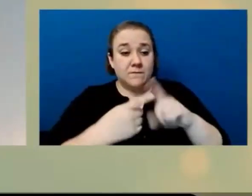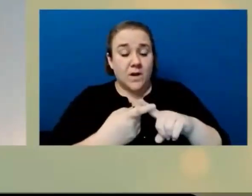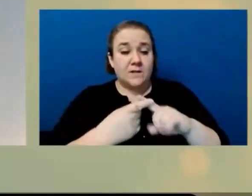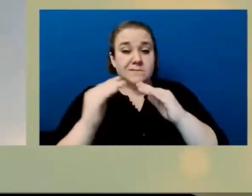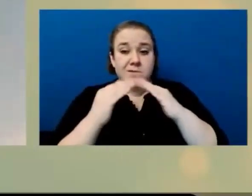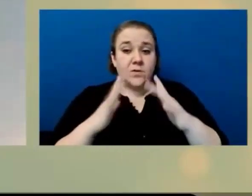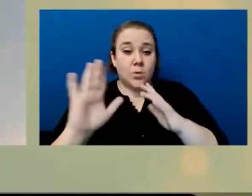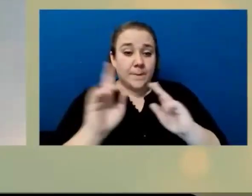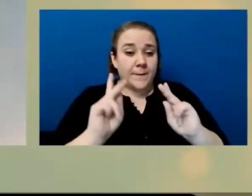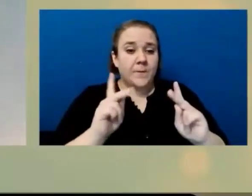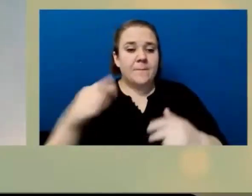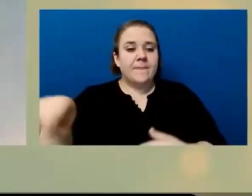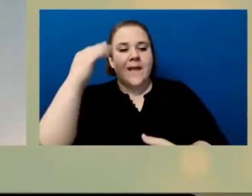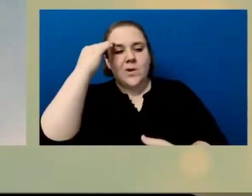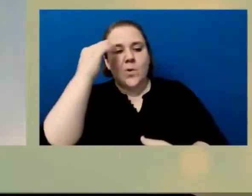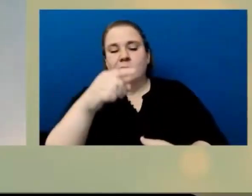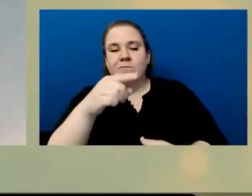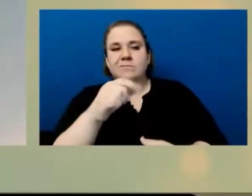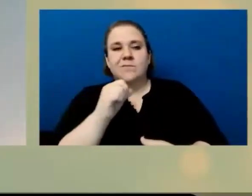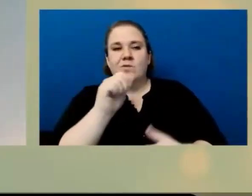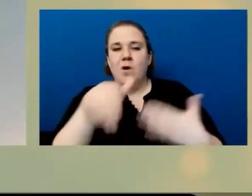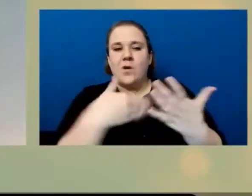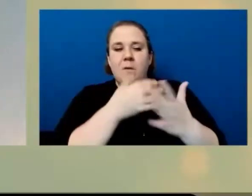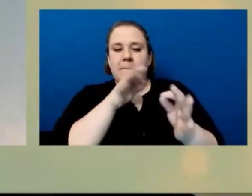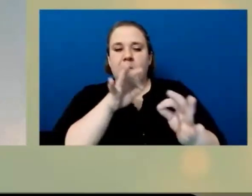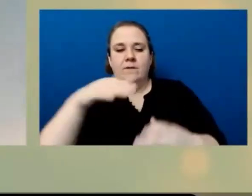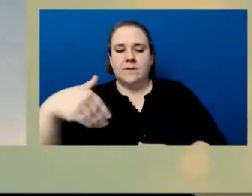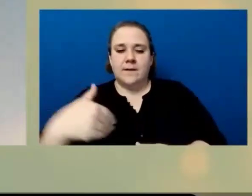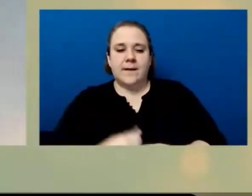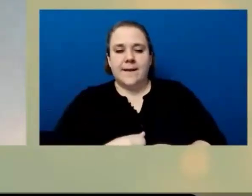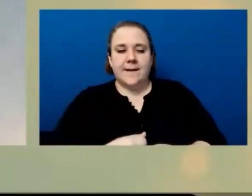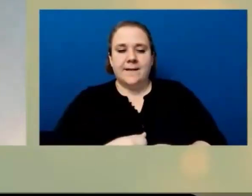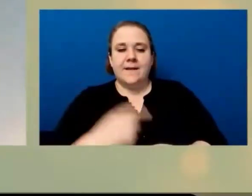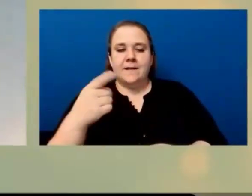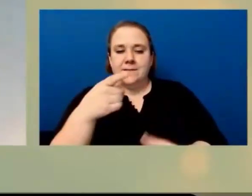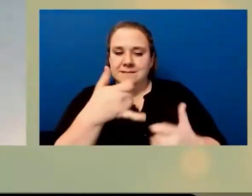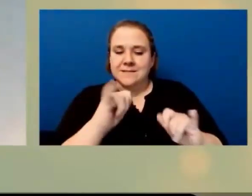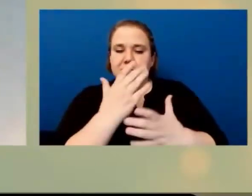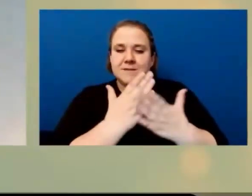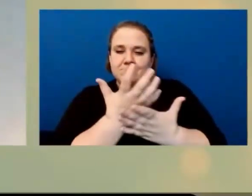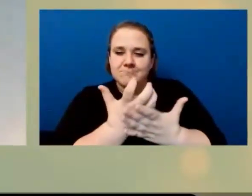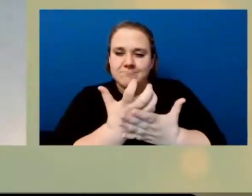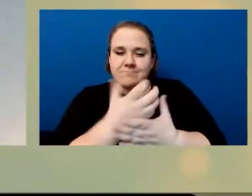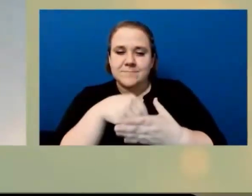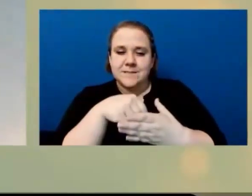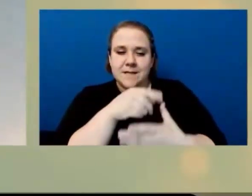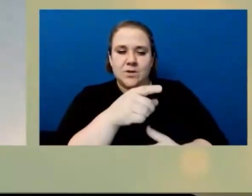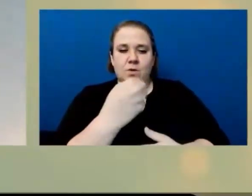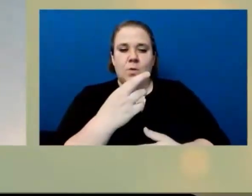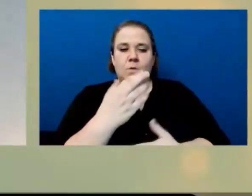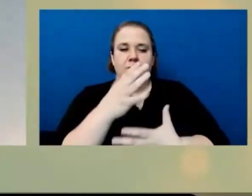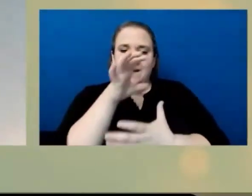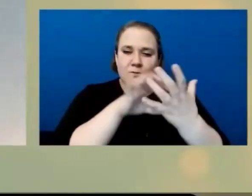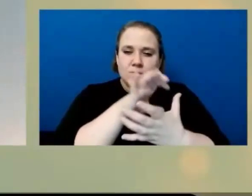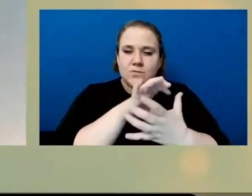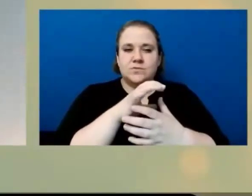Maybe you're afraid that you haven't got it all right yet, and that makes you all wrong. And maybe you've even